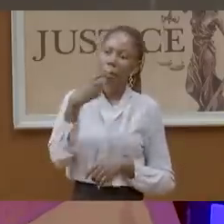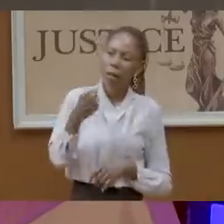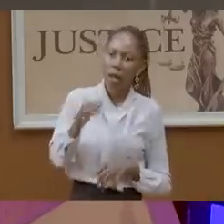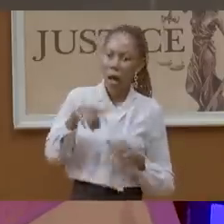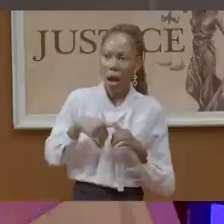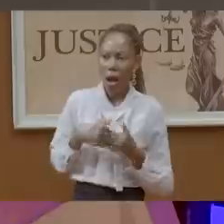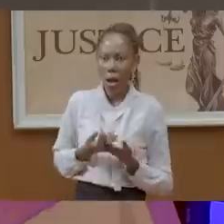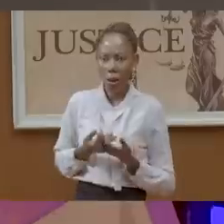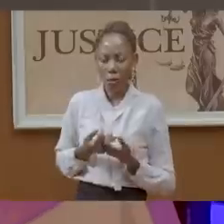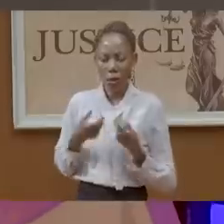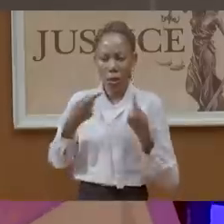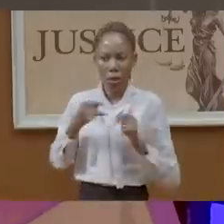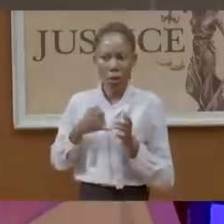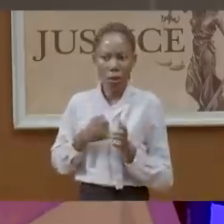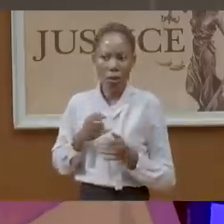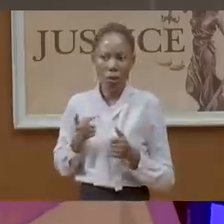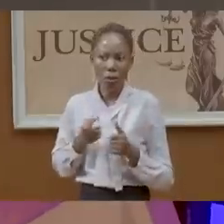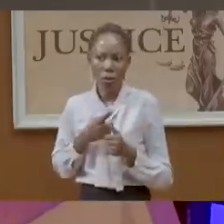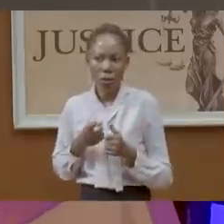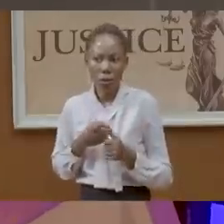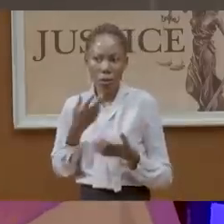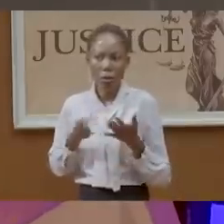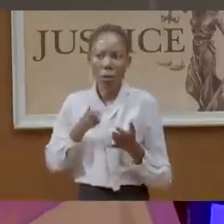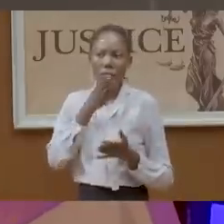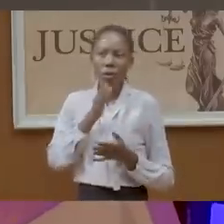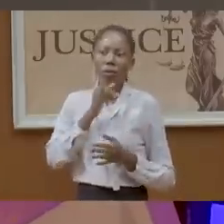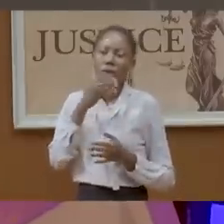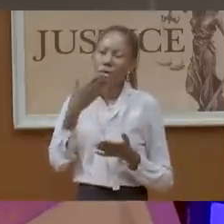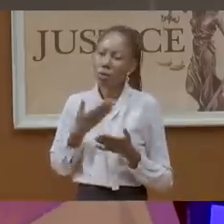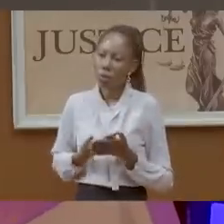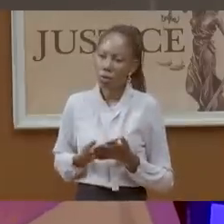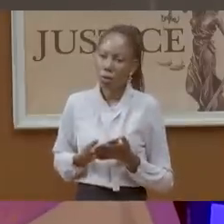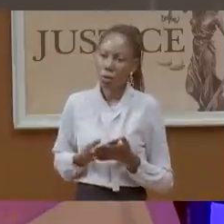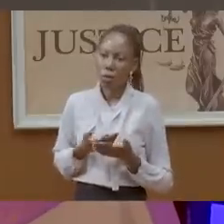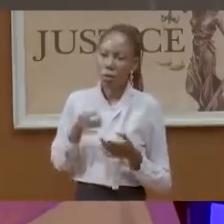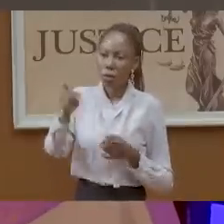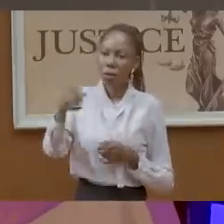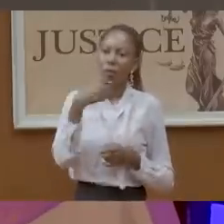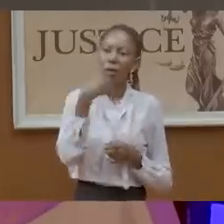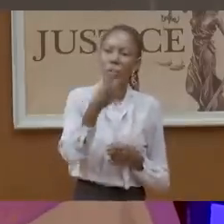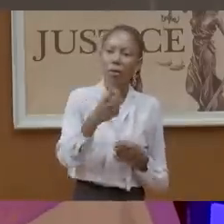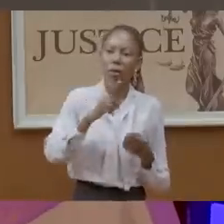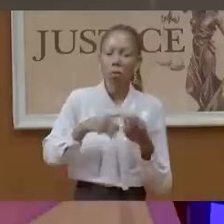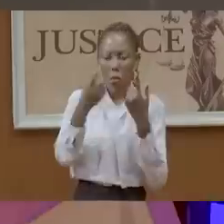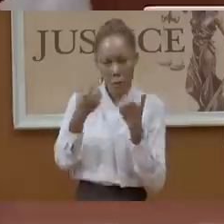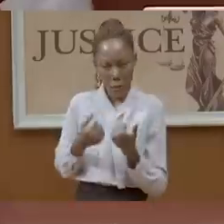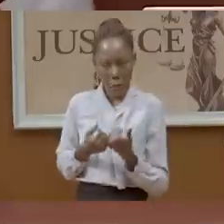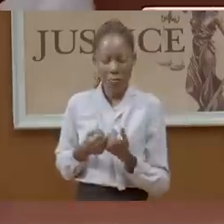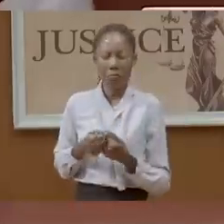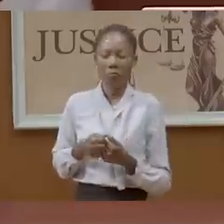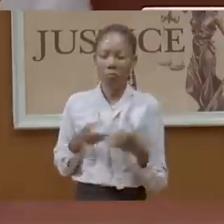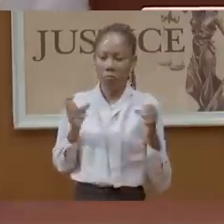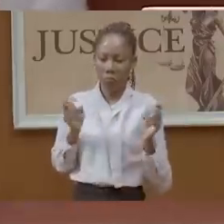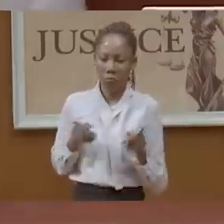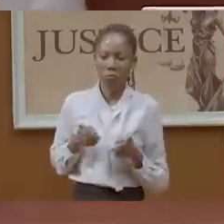she has tried it once, then she had to go for evacuation. I said, tell her to come. Of which she did. When she came,